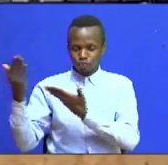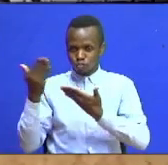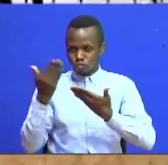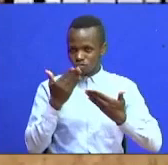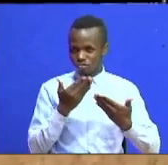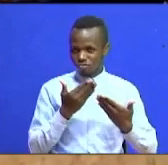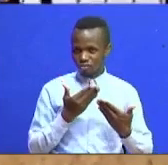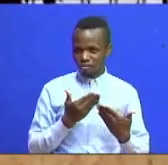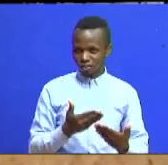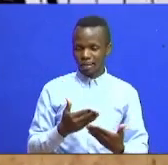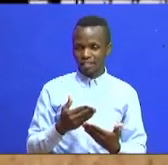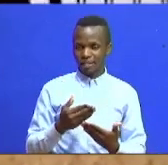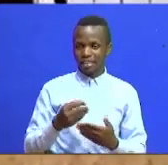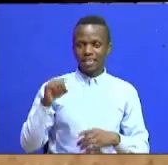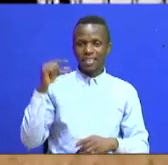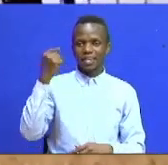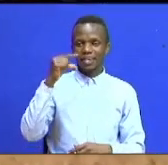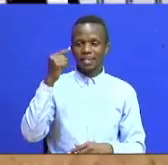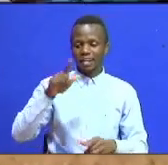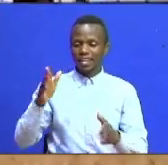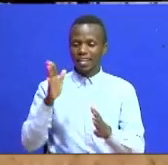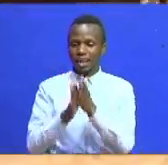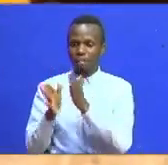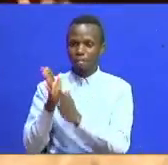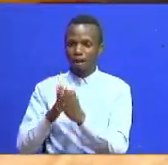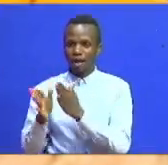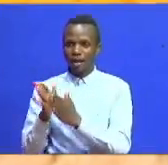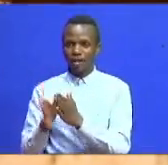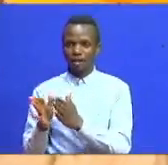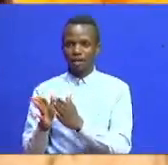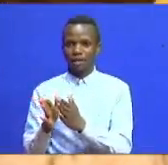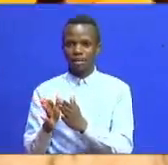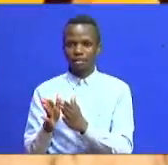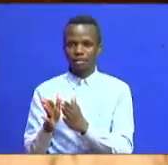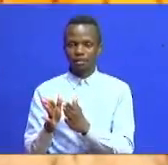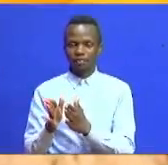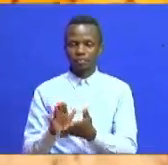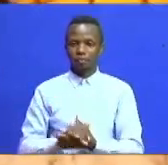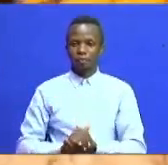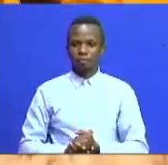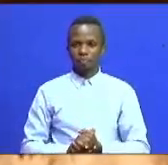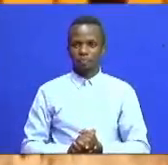Sea Green Initiative. Jennifer Macau, GBS News.